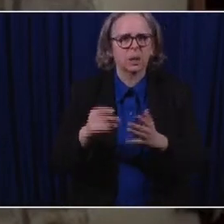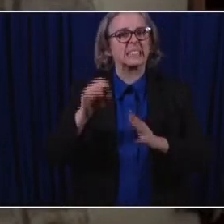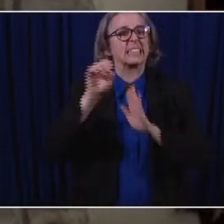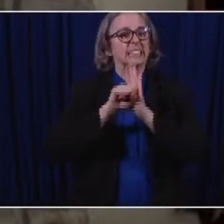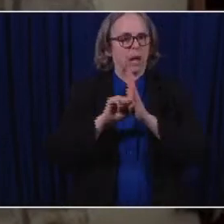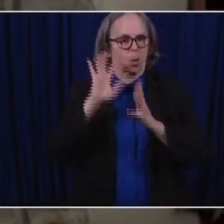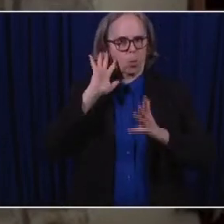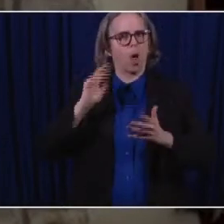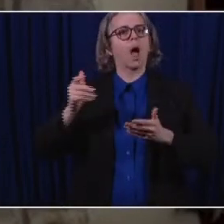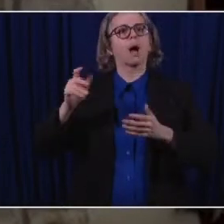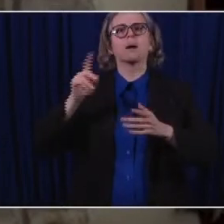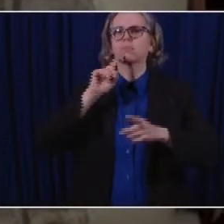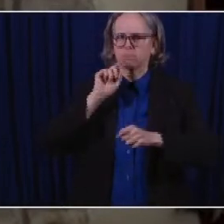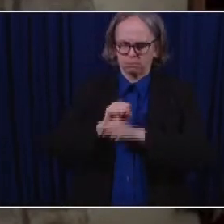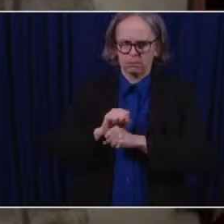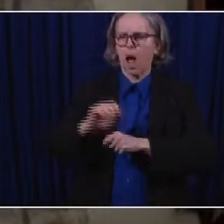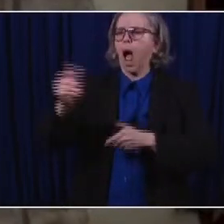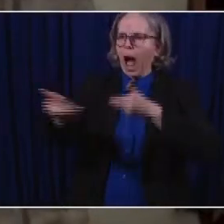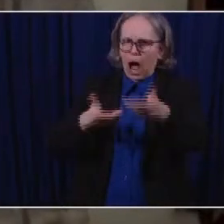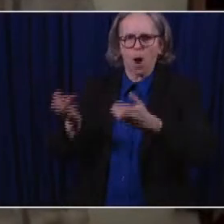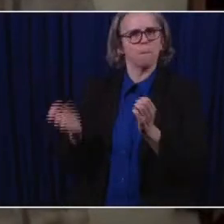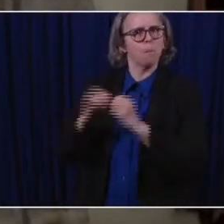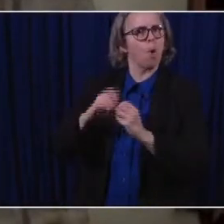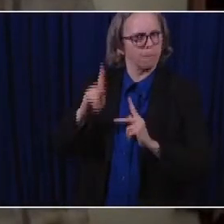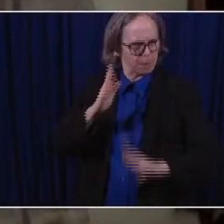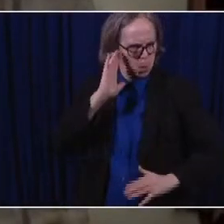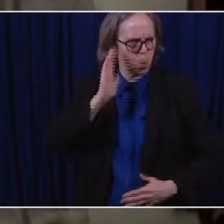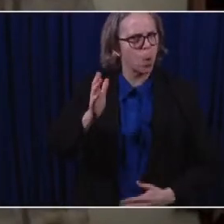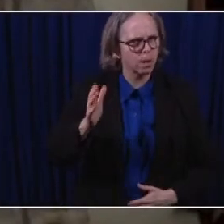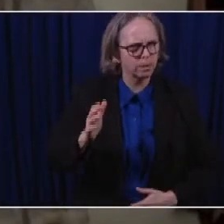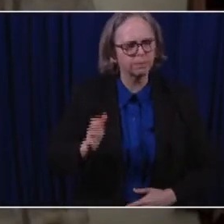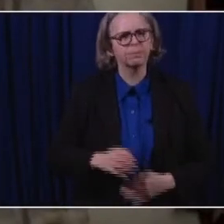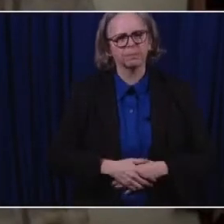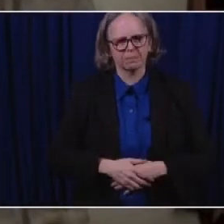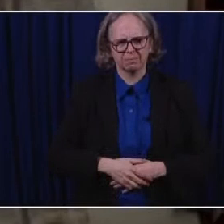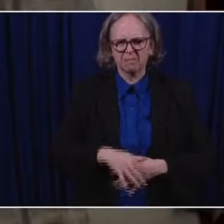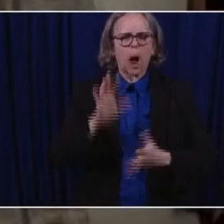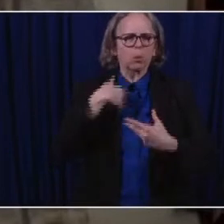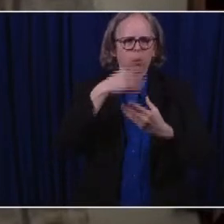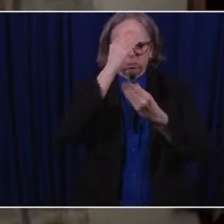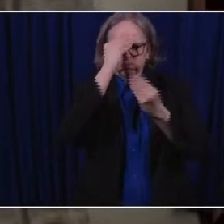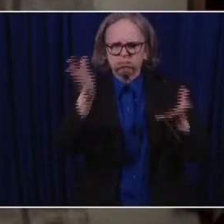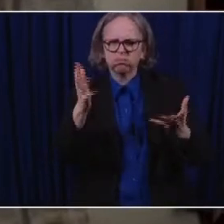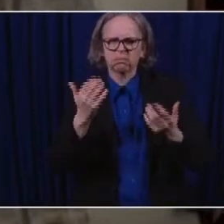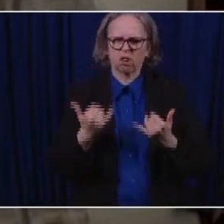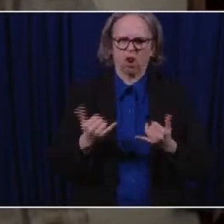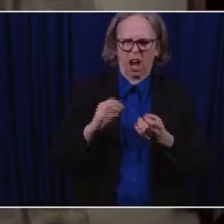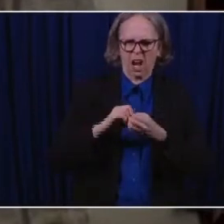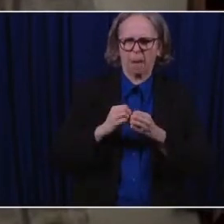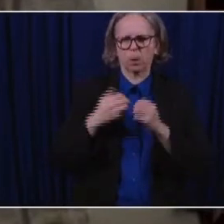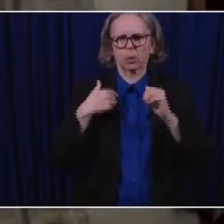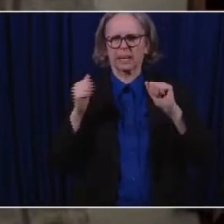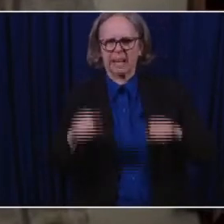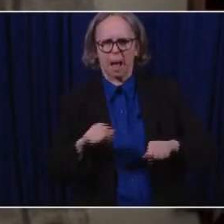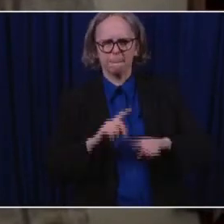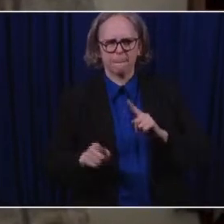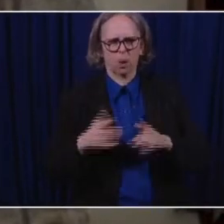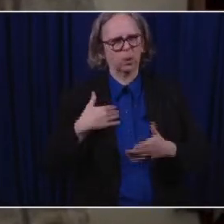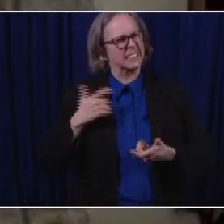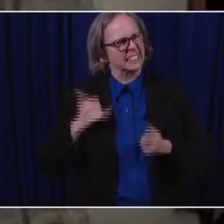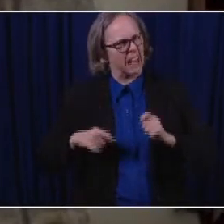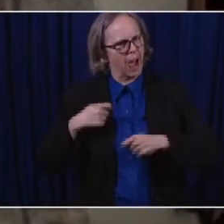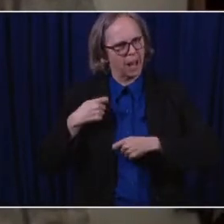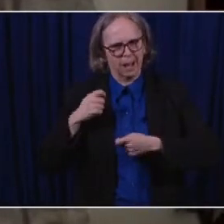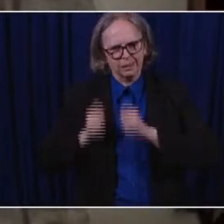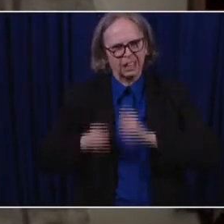that number will continue to change. Our press team can give you the current numbers after this press briefing today. I don't